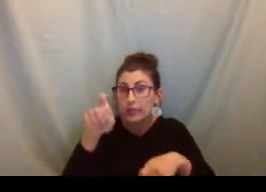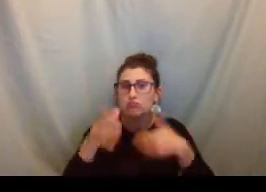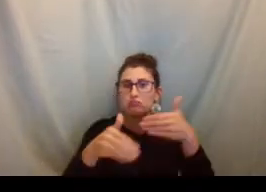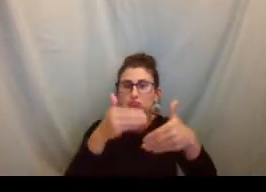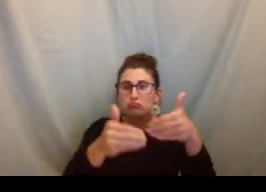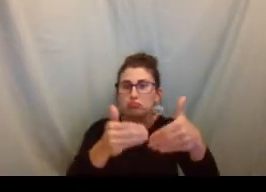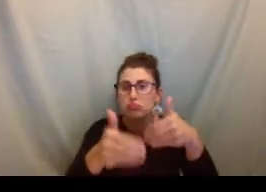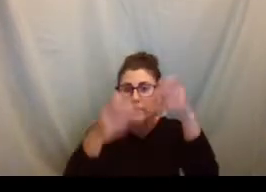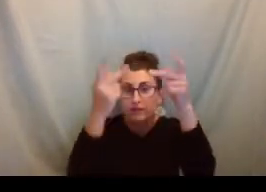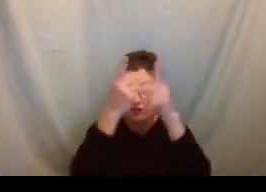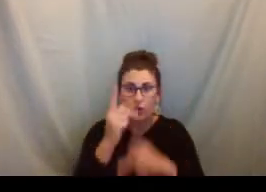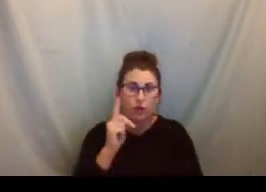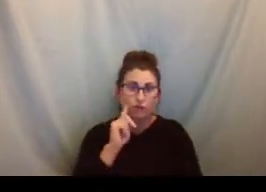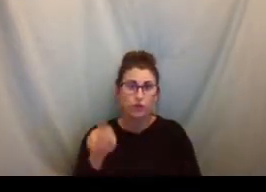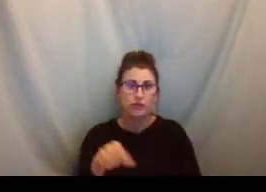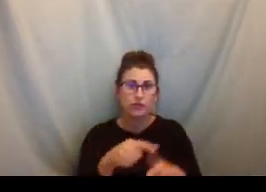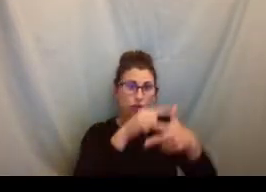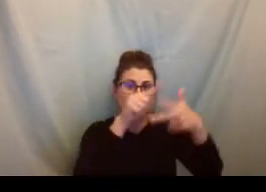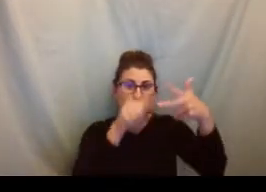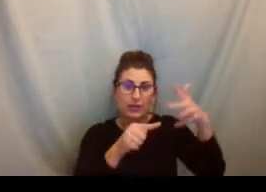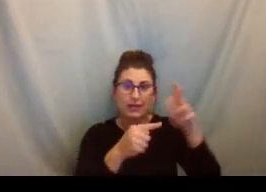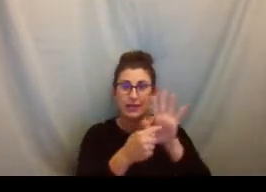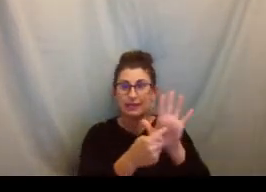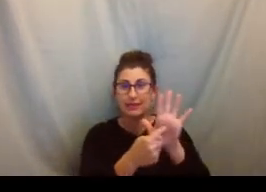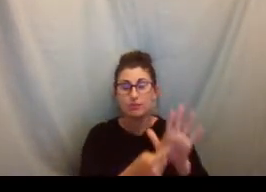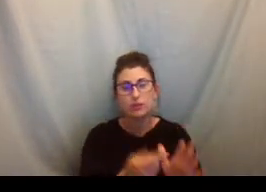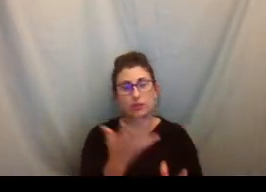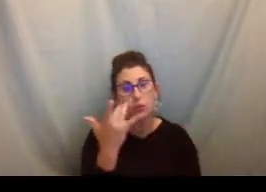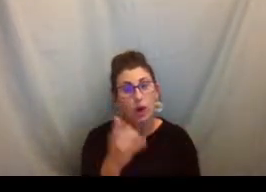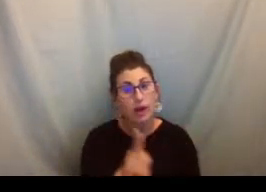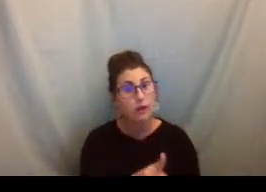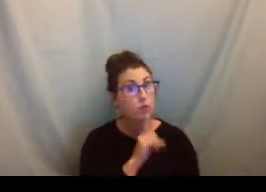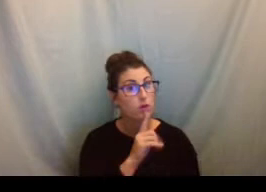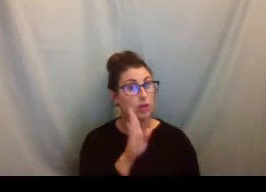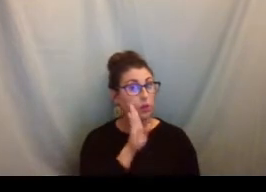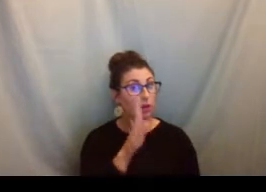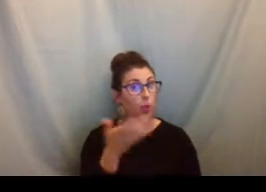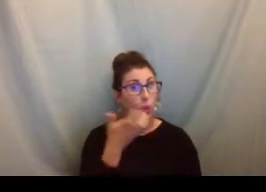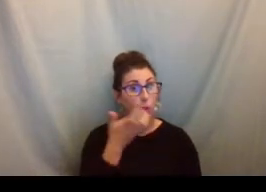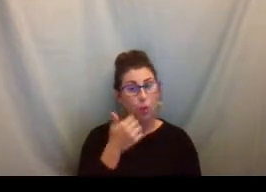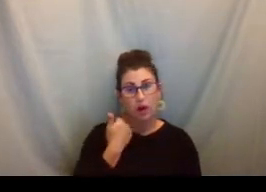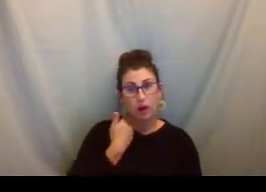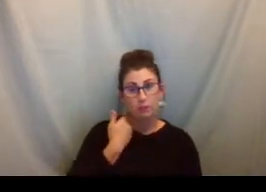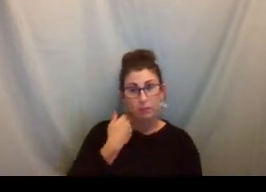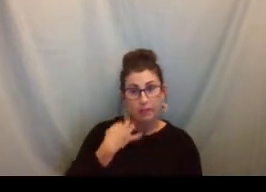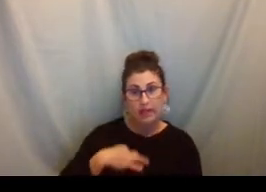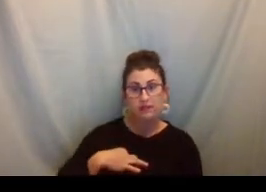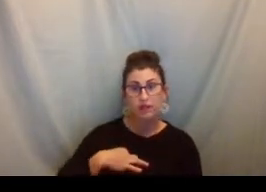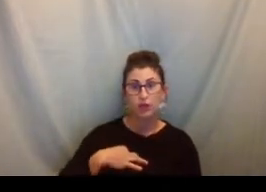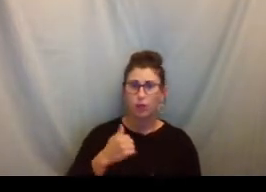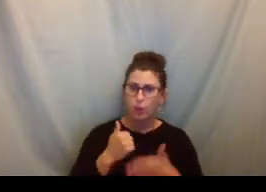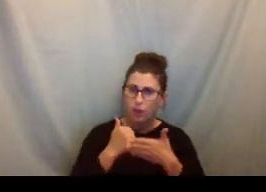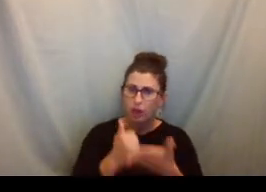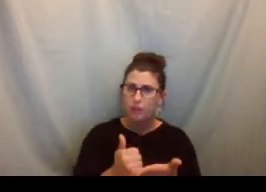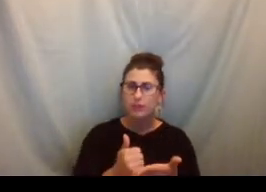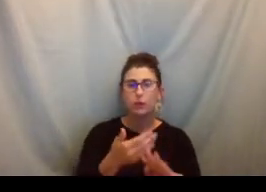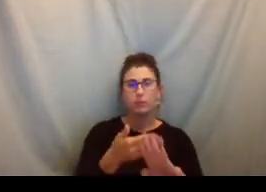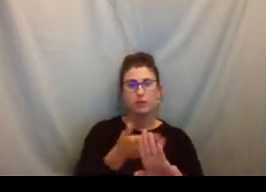do these 3 examples, because this is really going to help you before we actually